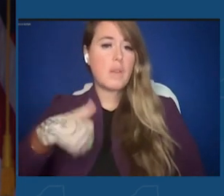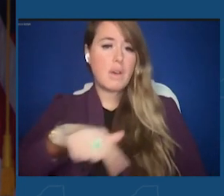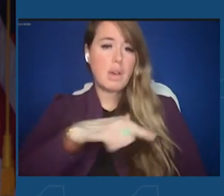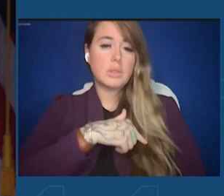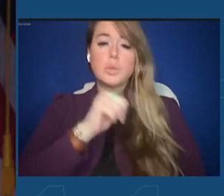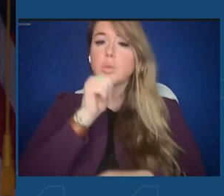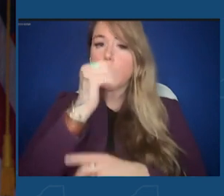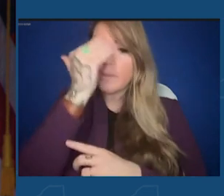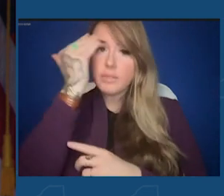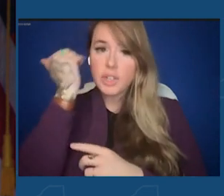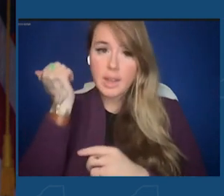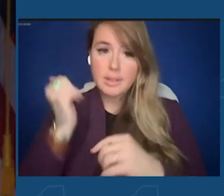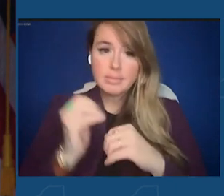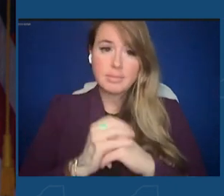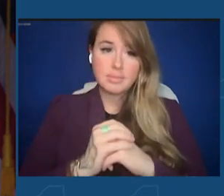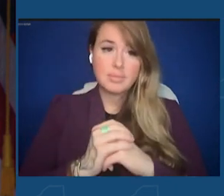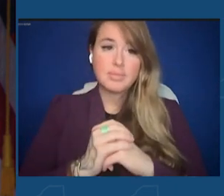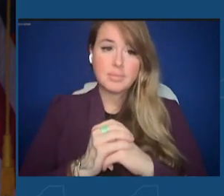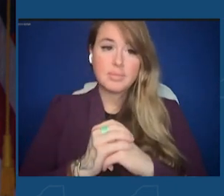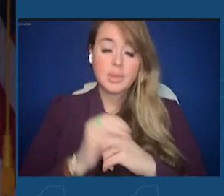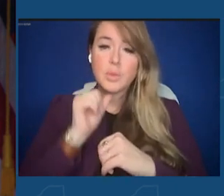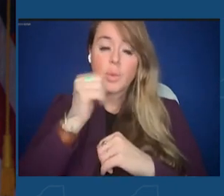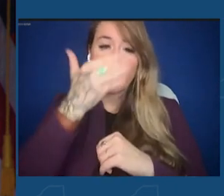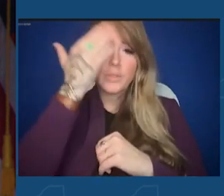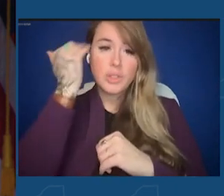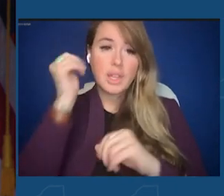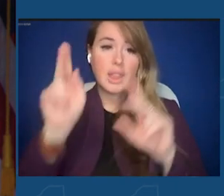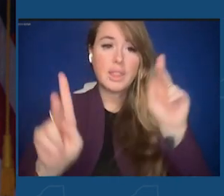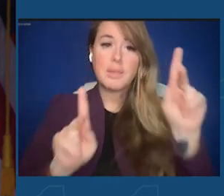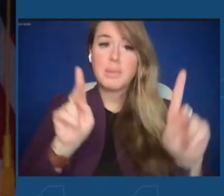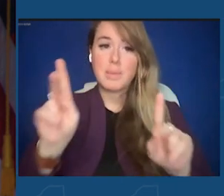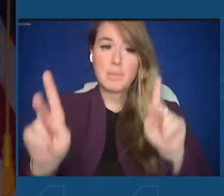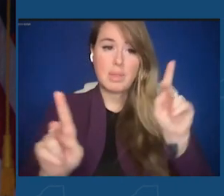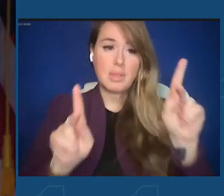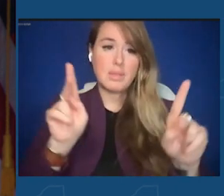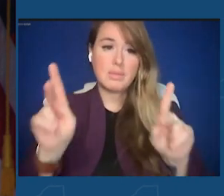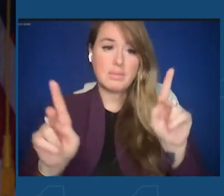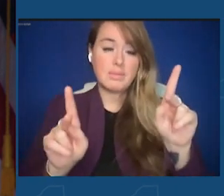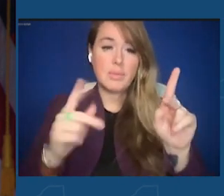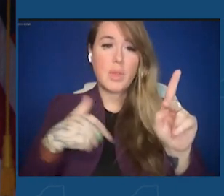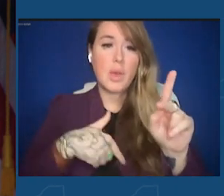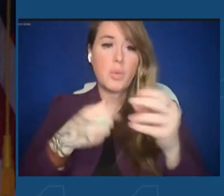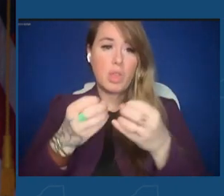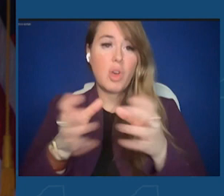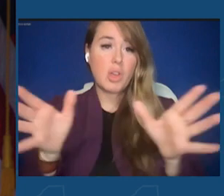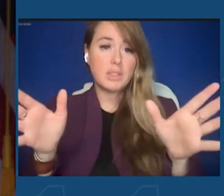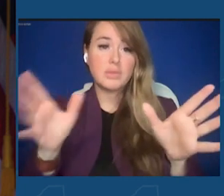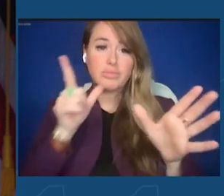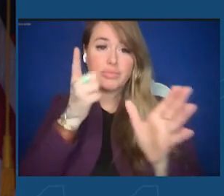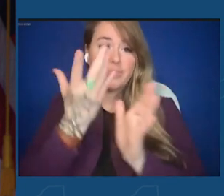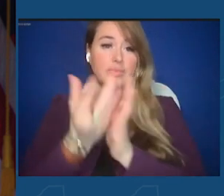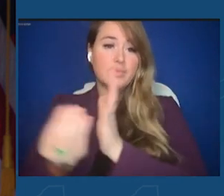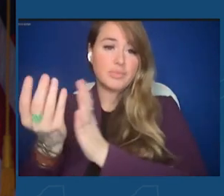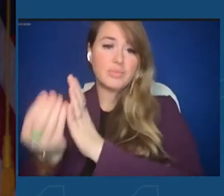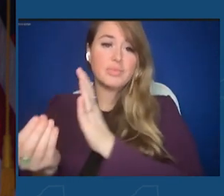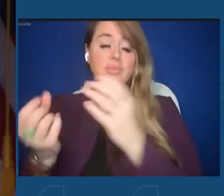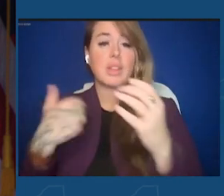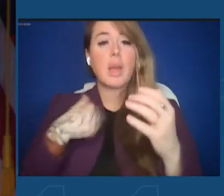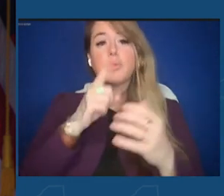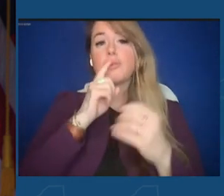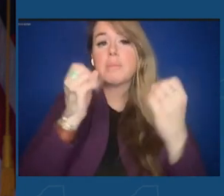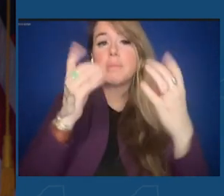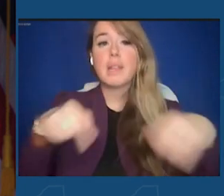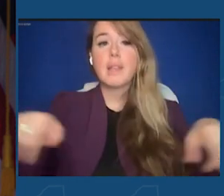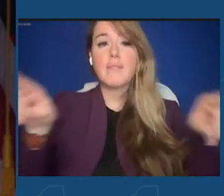forget. Not forget the people we lost. I'm sure many of them were Buffalo Bills